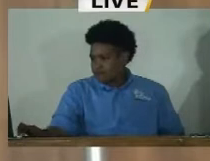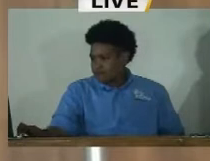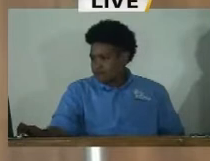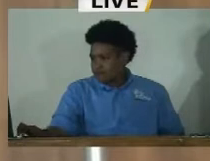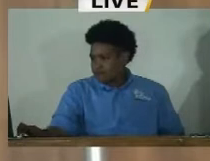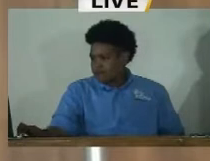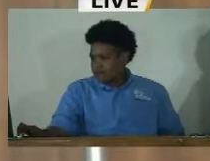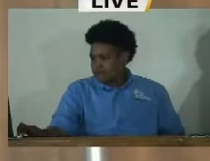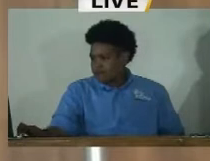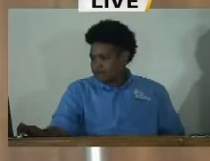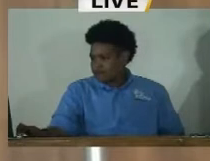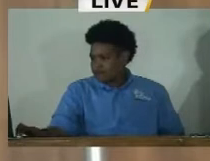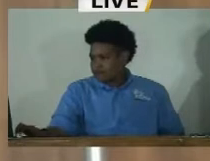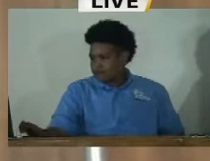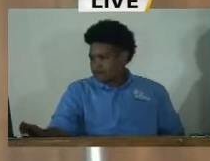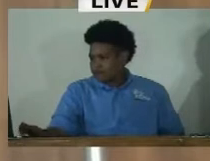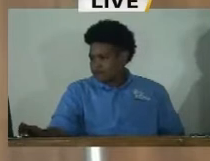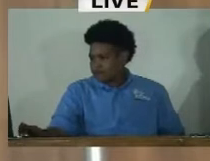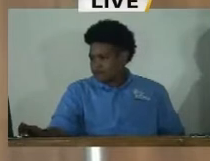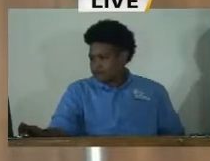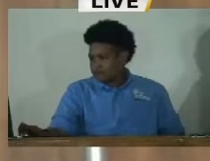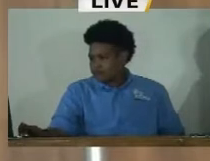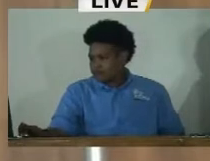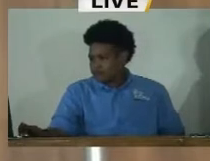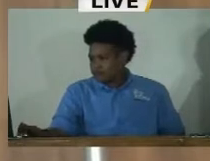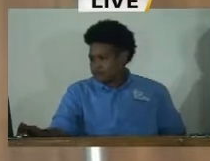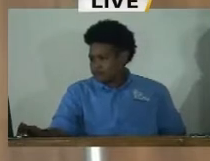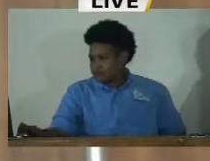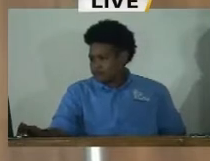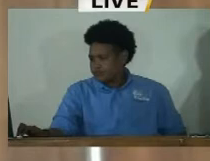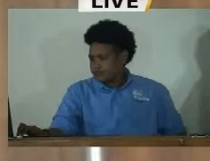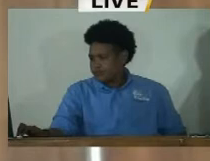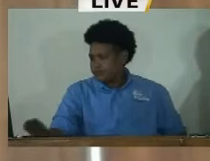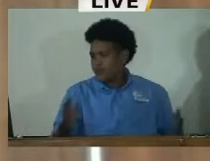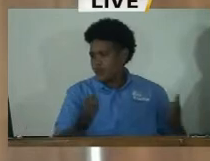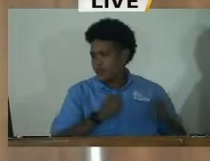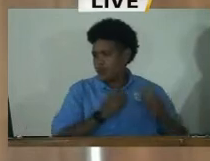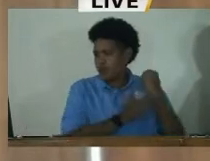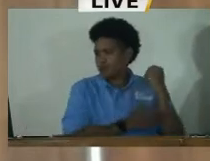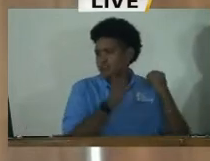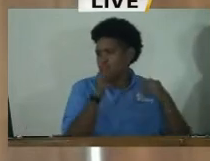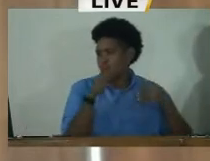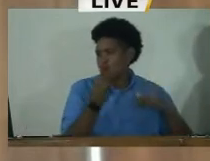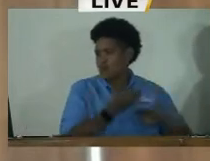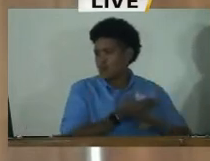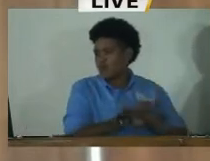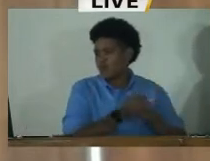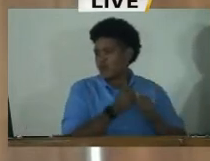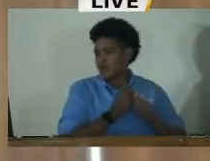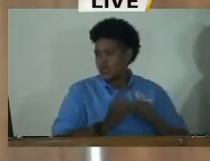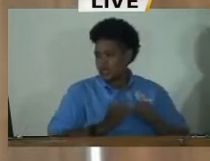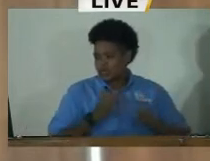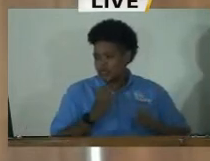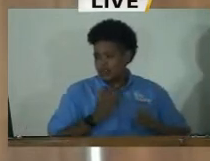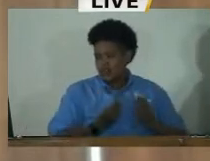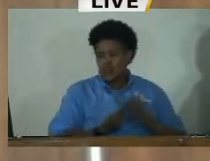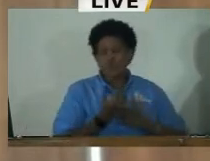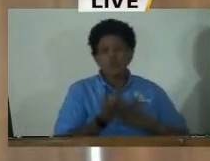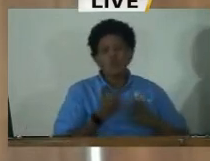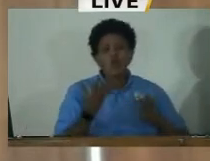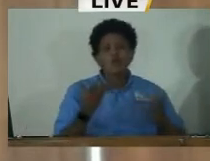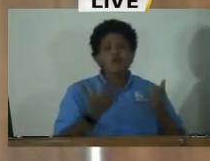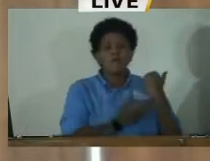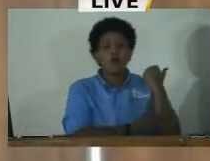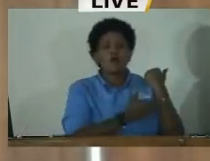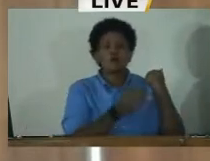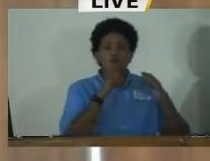my country not only to progress with anemic economic growth, I want my country to be a global